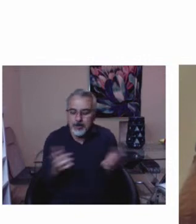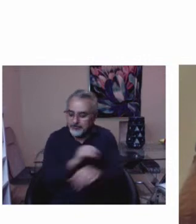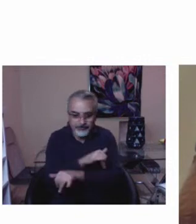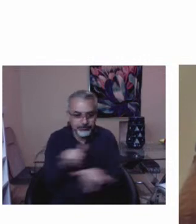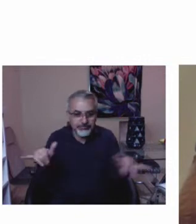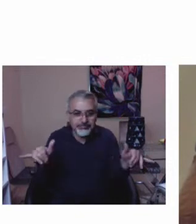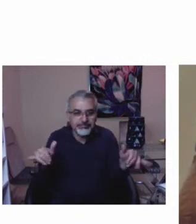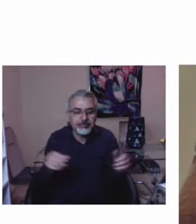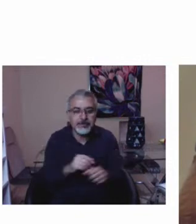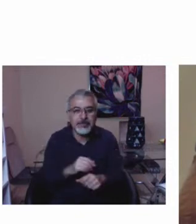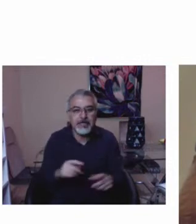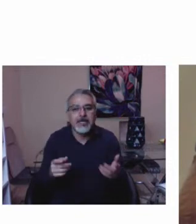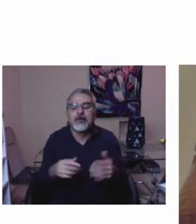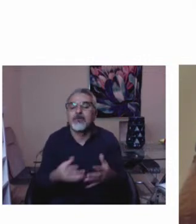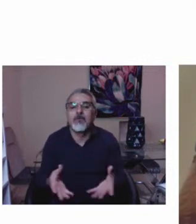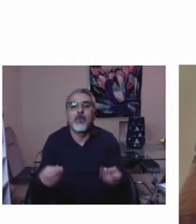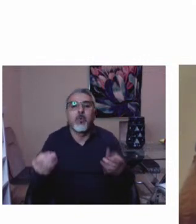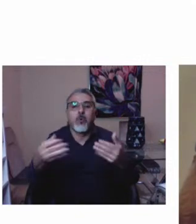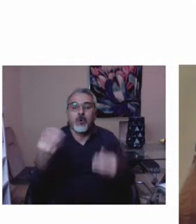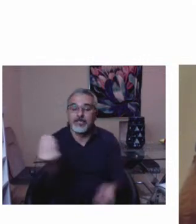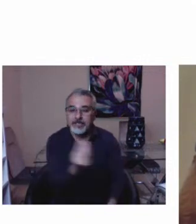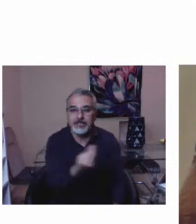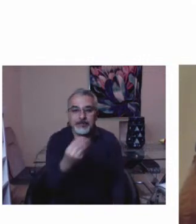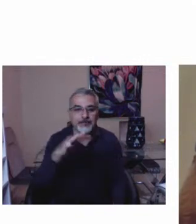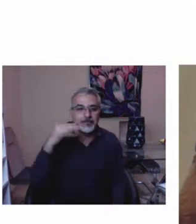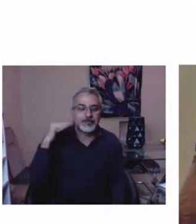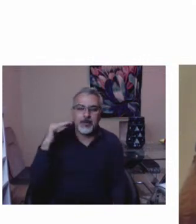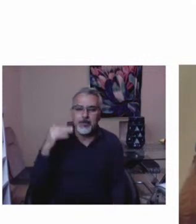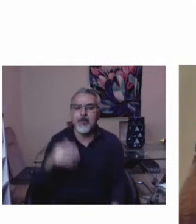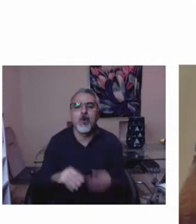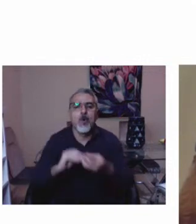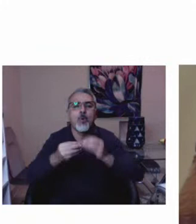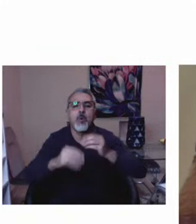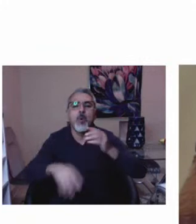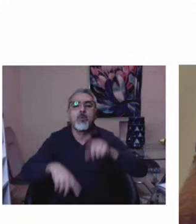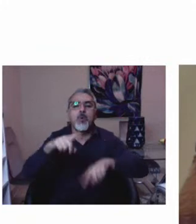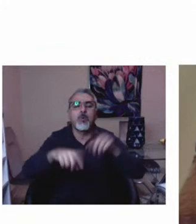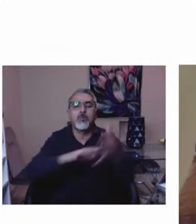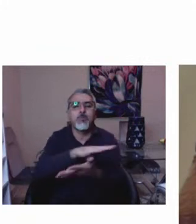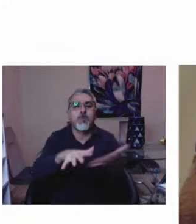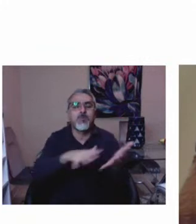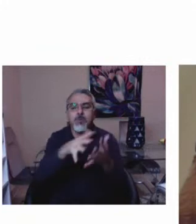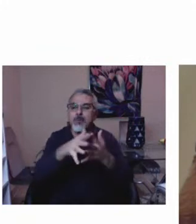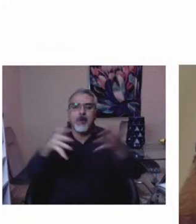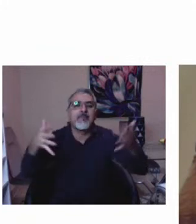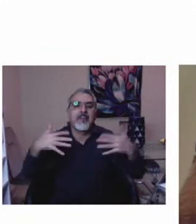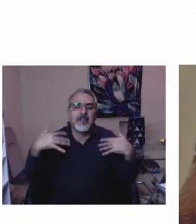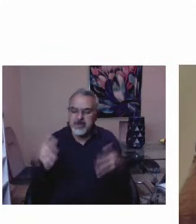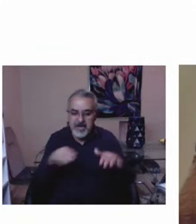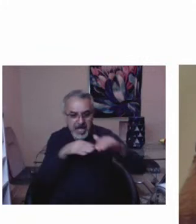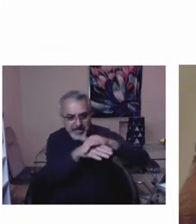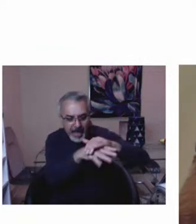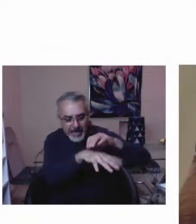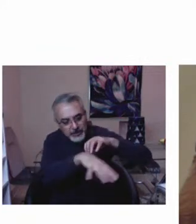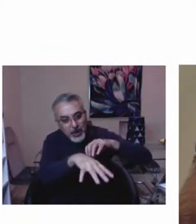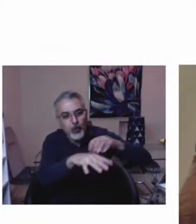Youth Promotion Initiative. Since its establishment in 2016, it has invested a total of